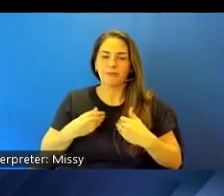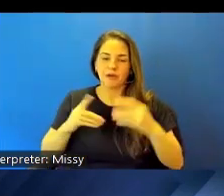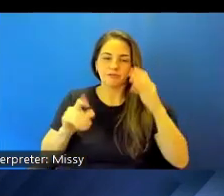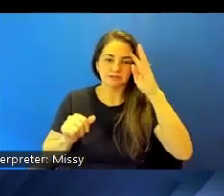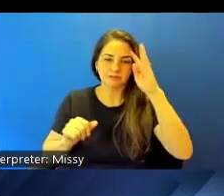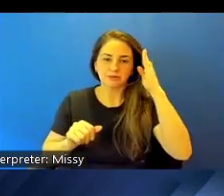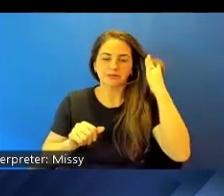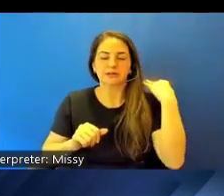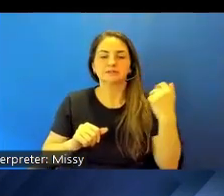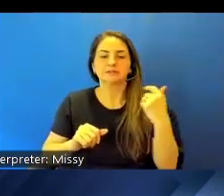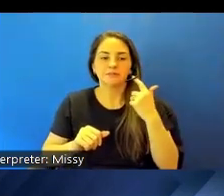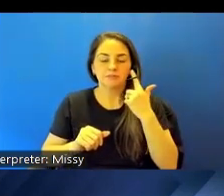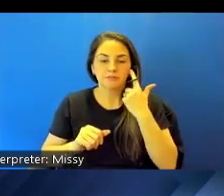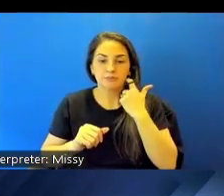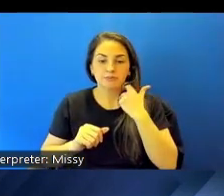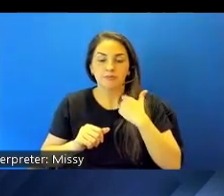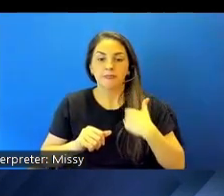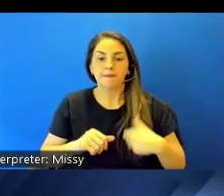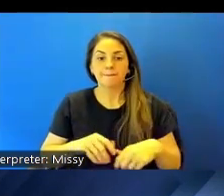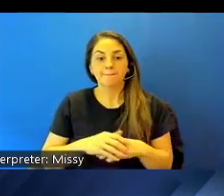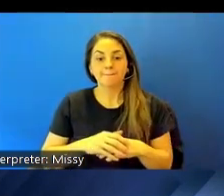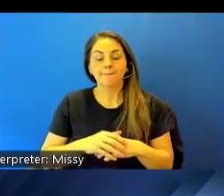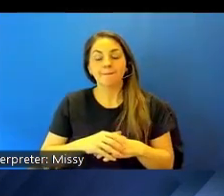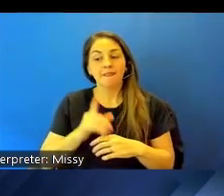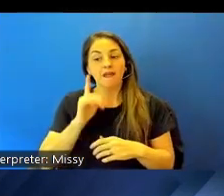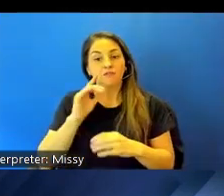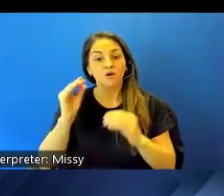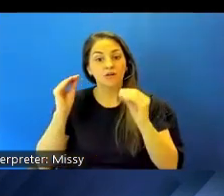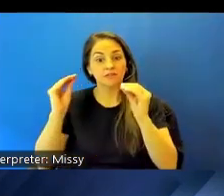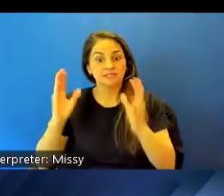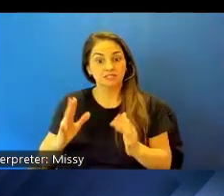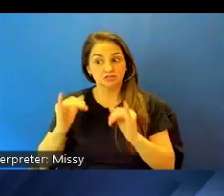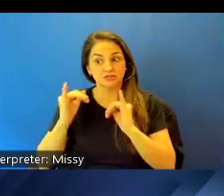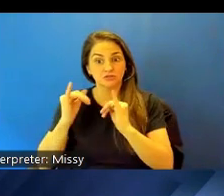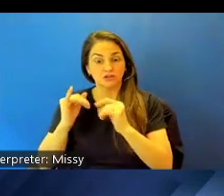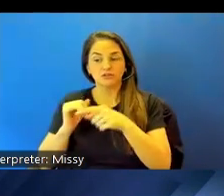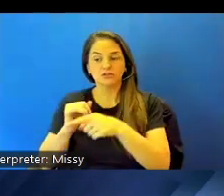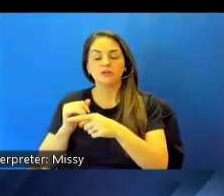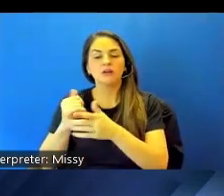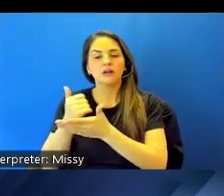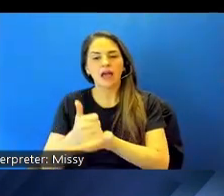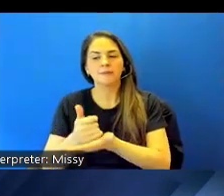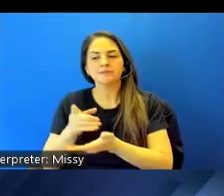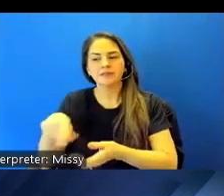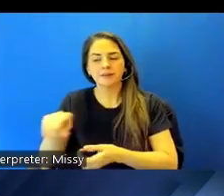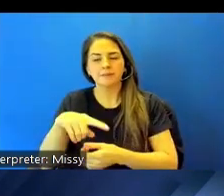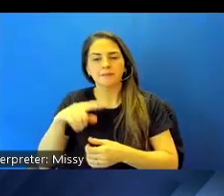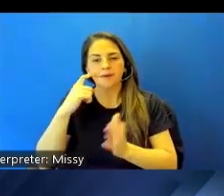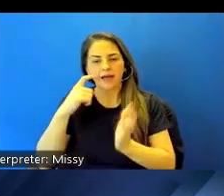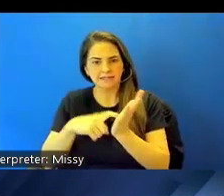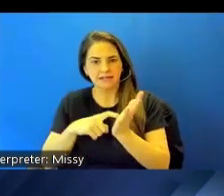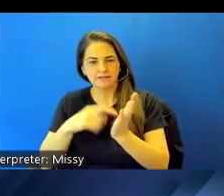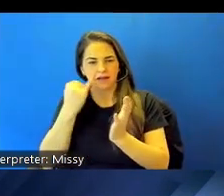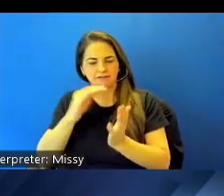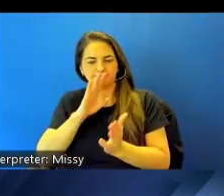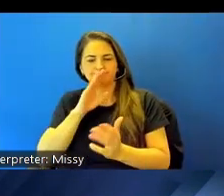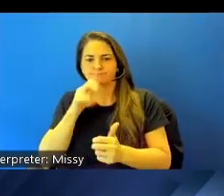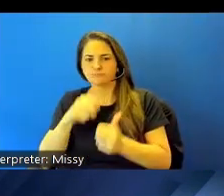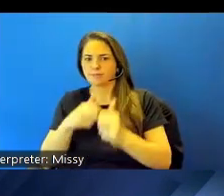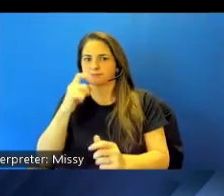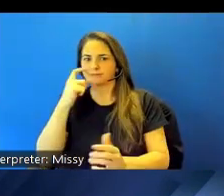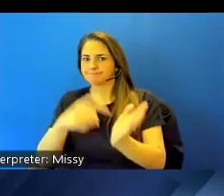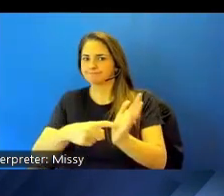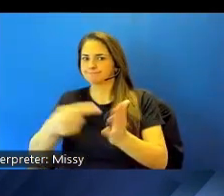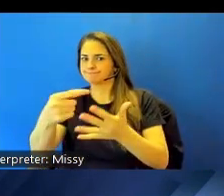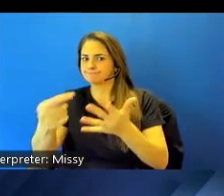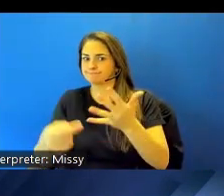disabilities. So from the instructor perspective, it helps identify issues. So areas where